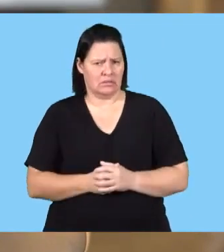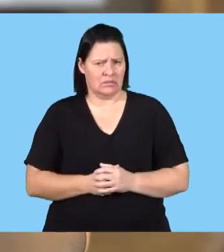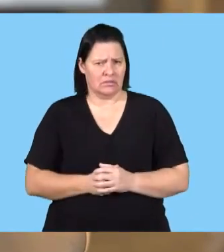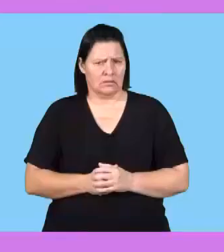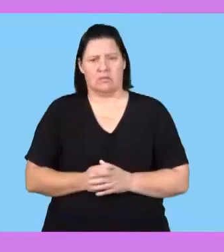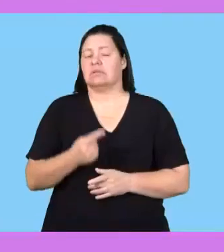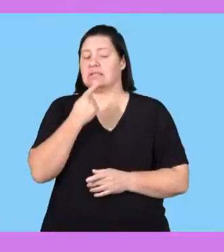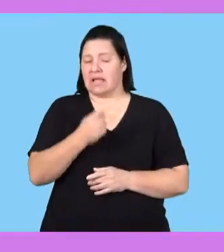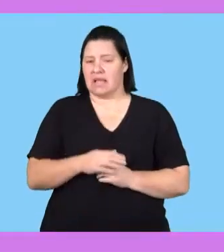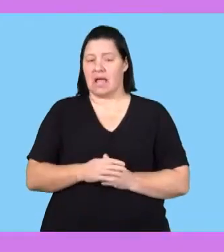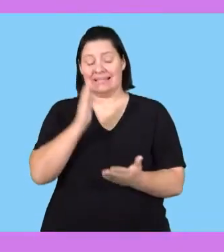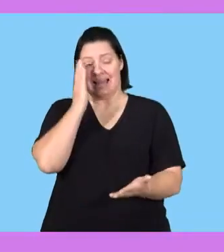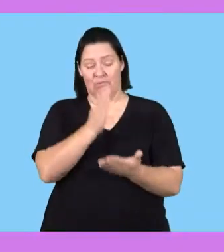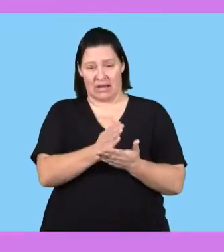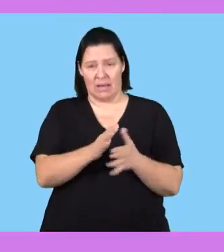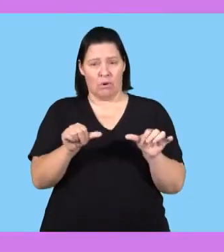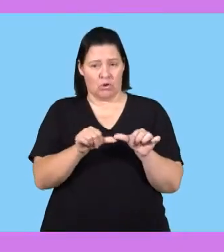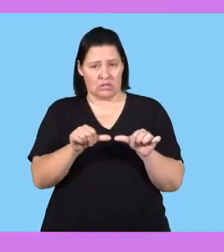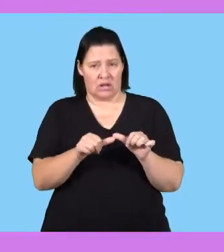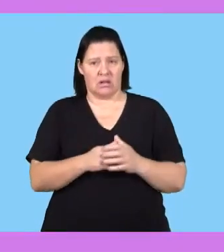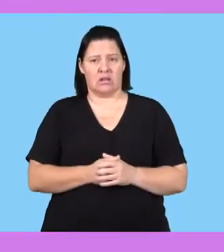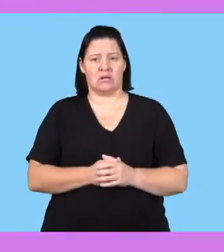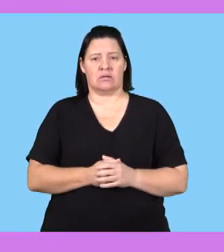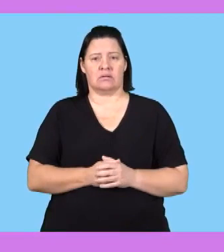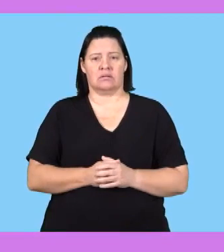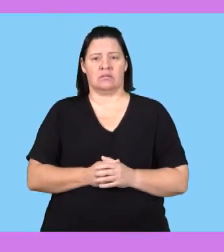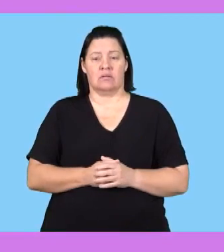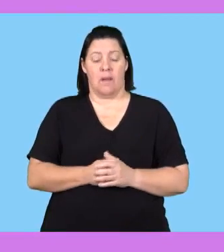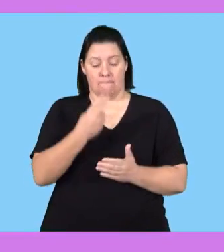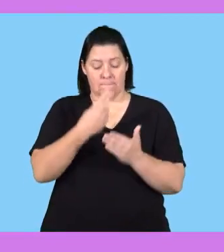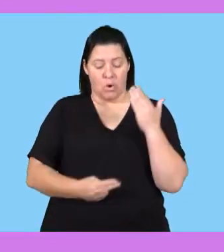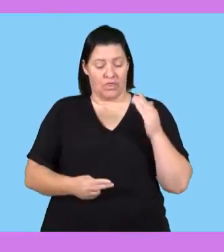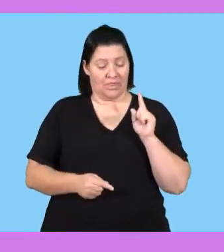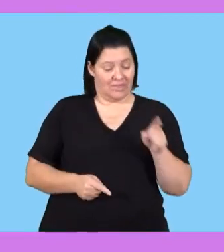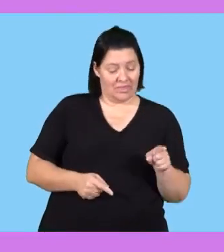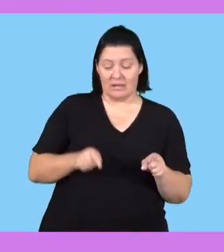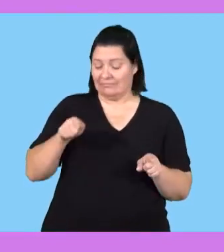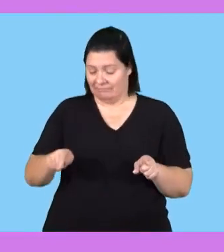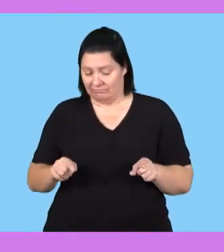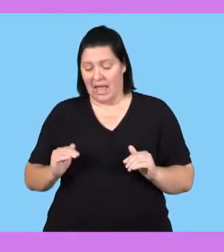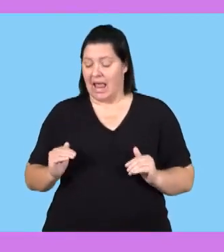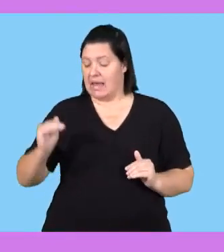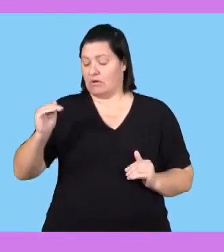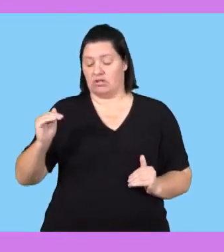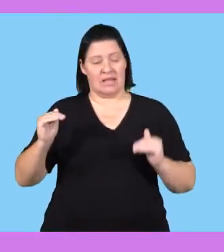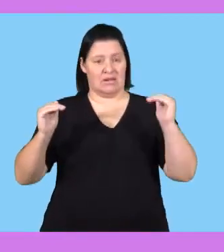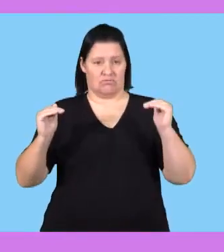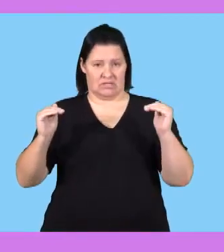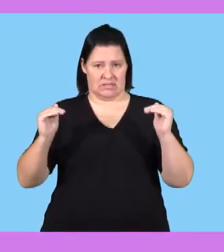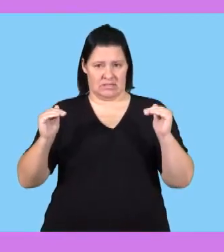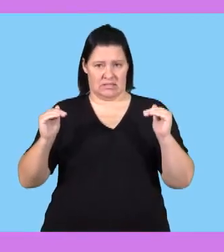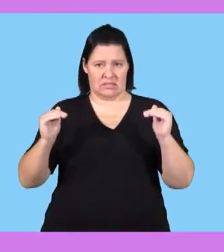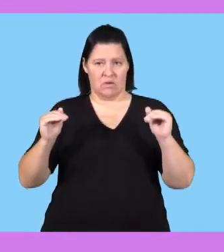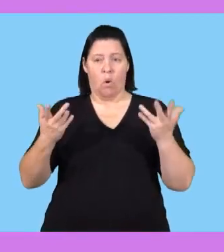proportional? We say when it's directly proportional, it's when both variables are increasing or